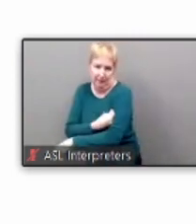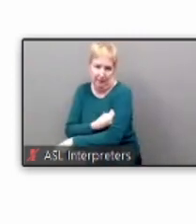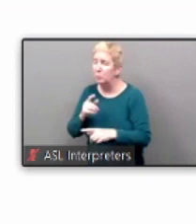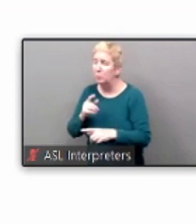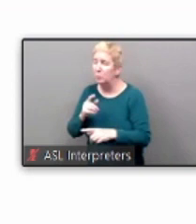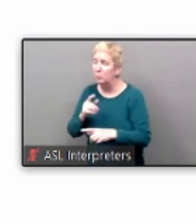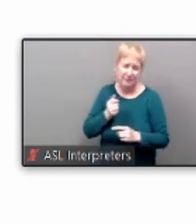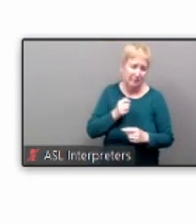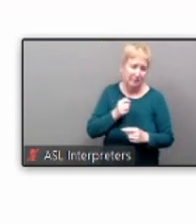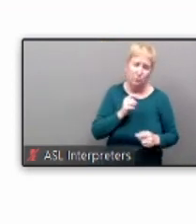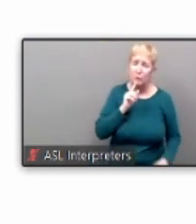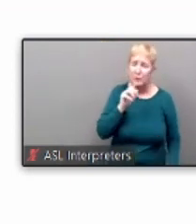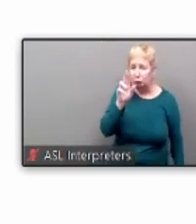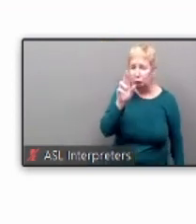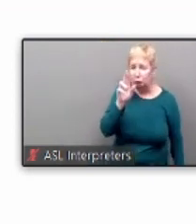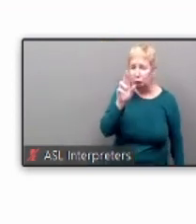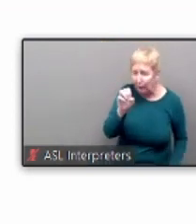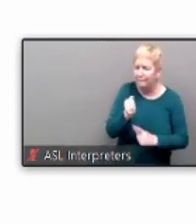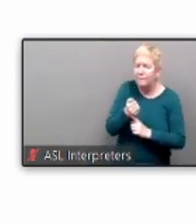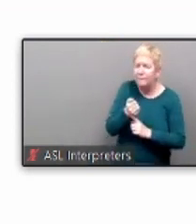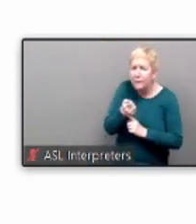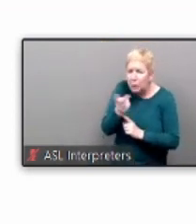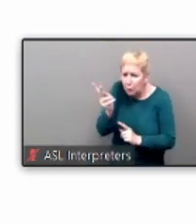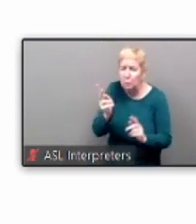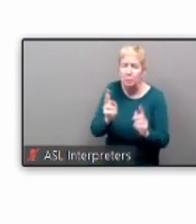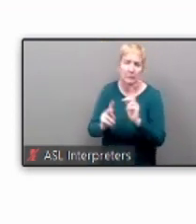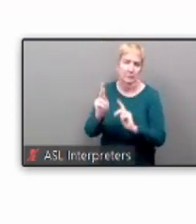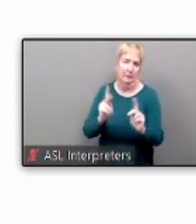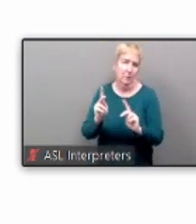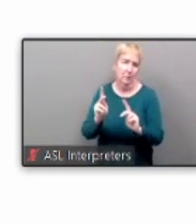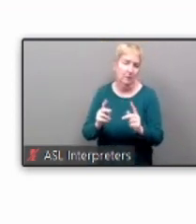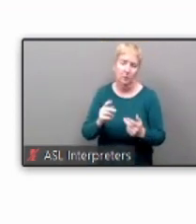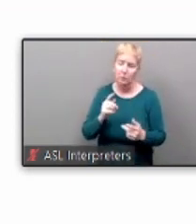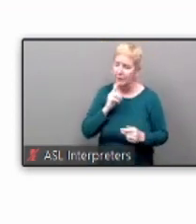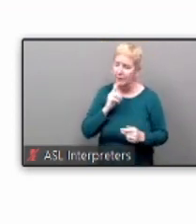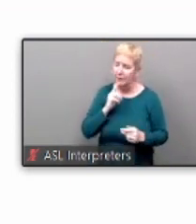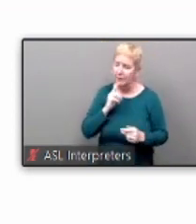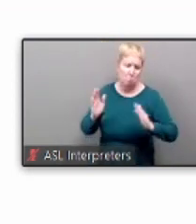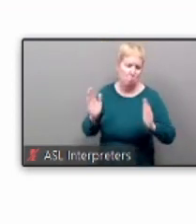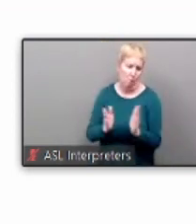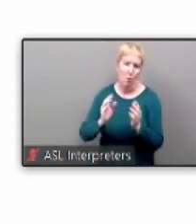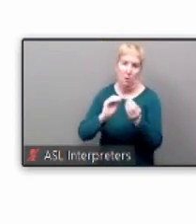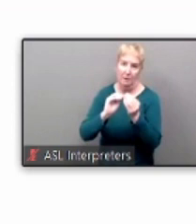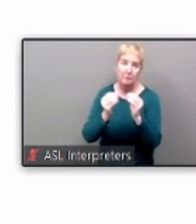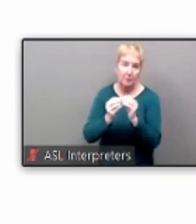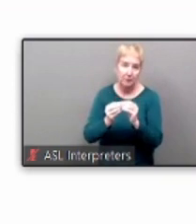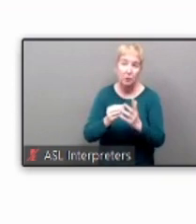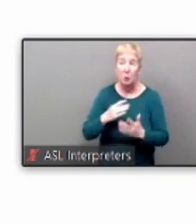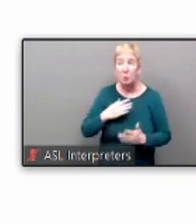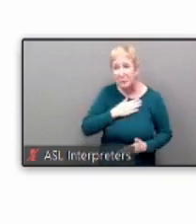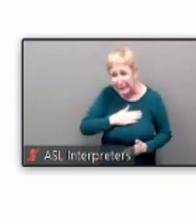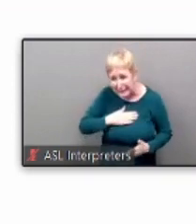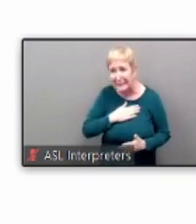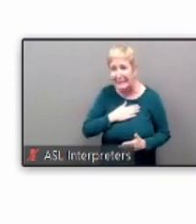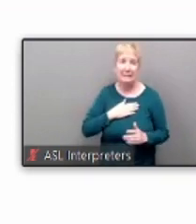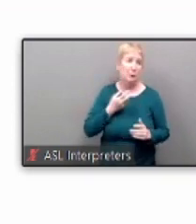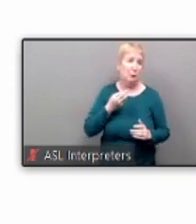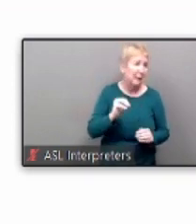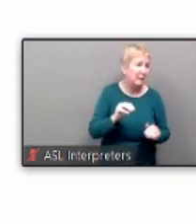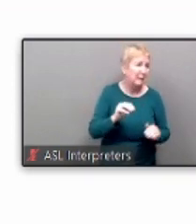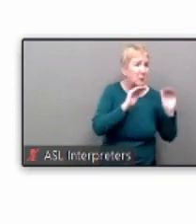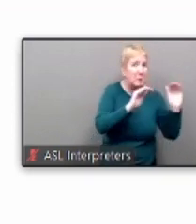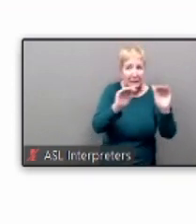vaccine breakthrough cases thus far is very, very low. So please, New Mexico, get